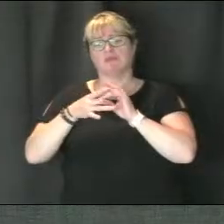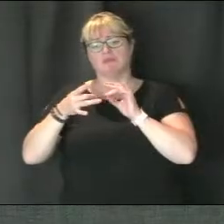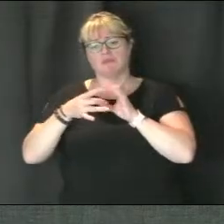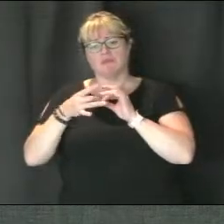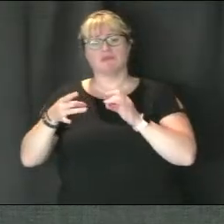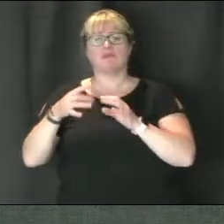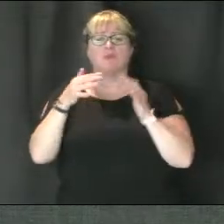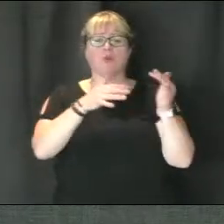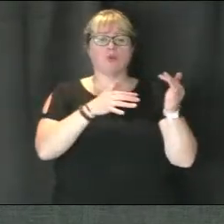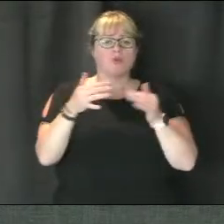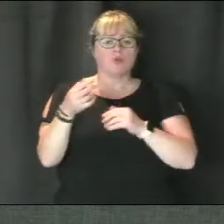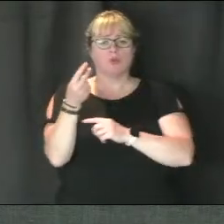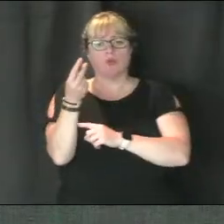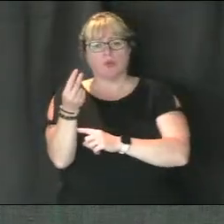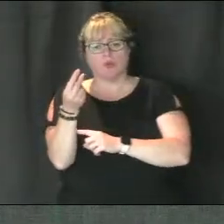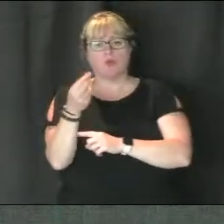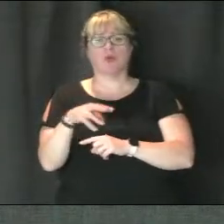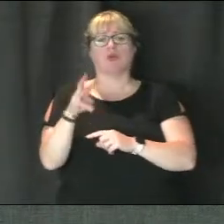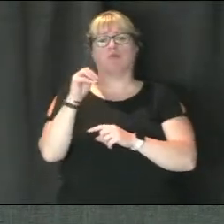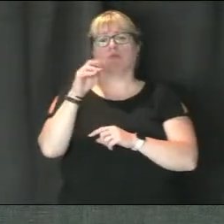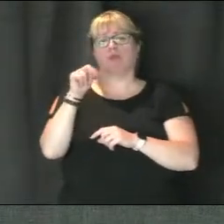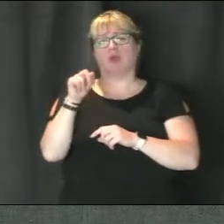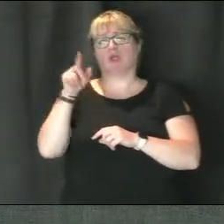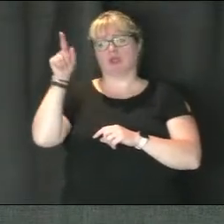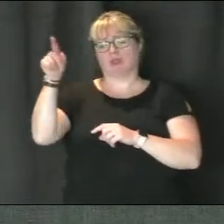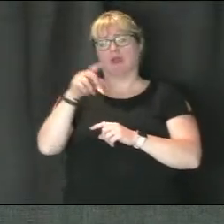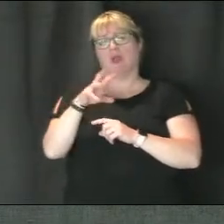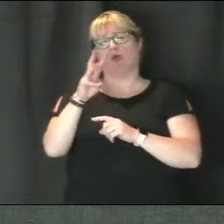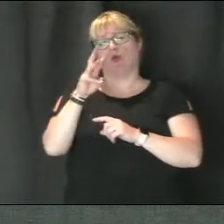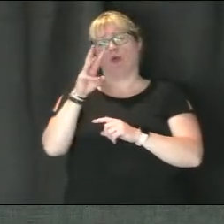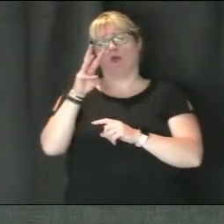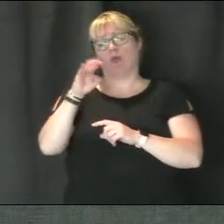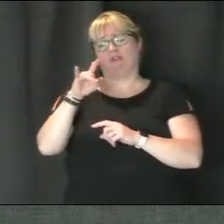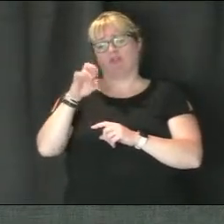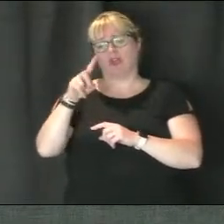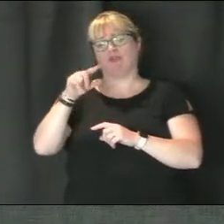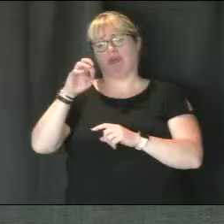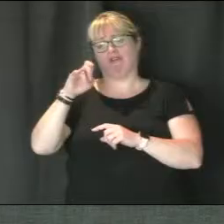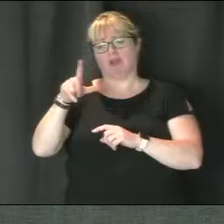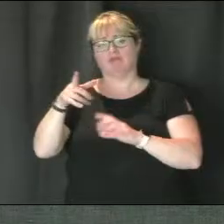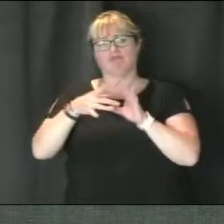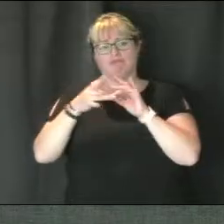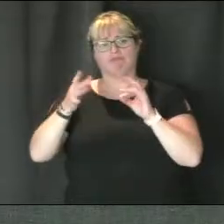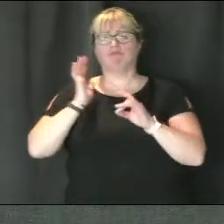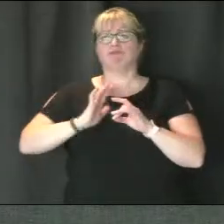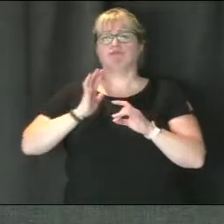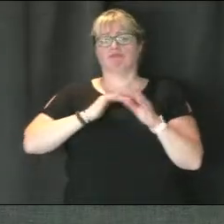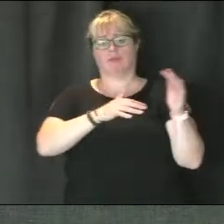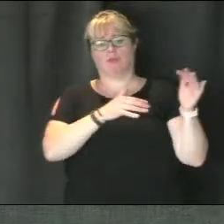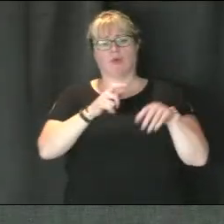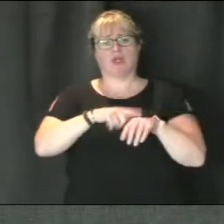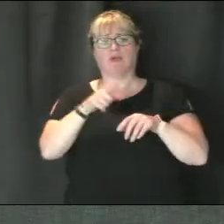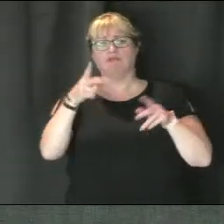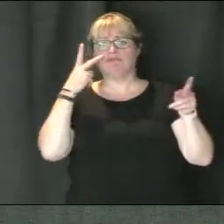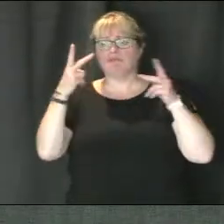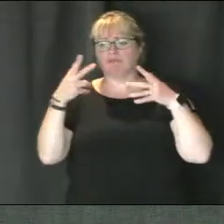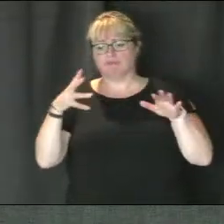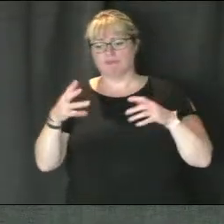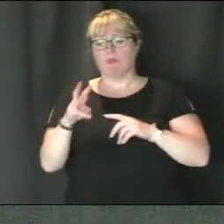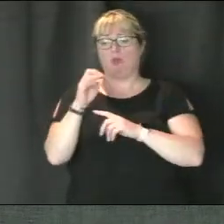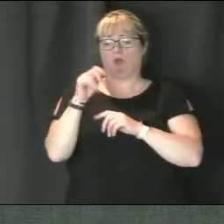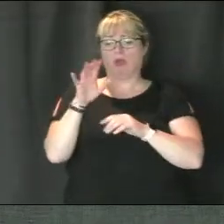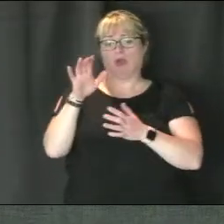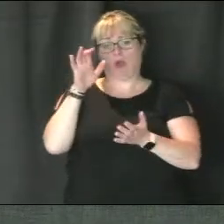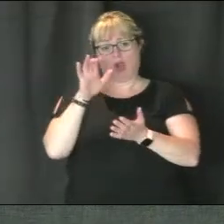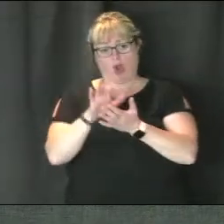concerning World War II at MUN's Grenfell campus, sharing her experience as a child during the war. Maureen and her husband Ian